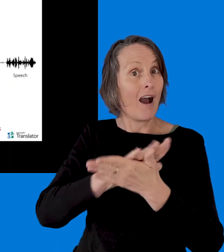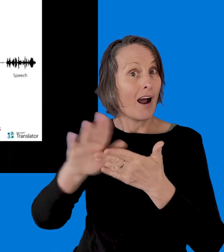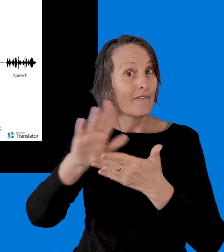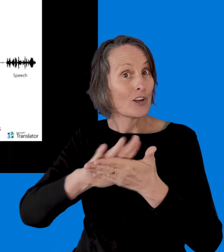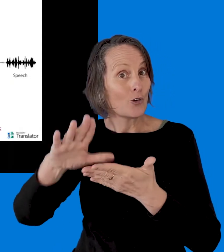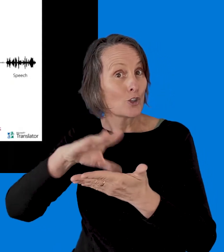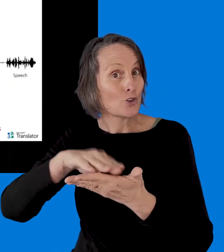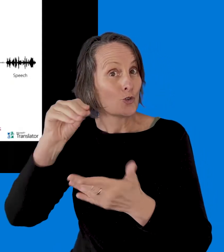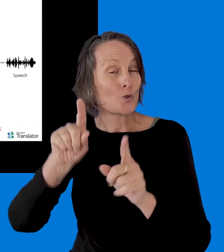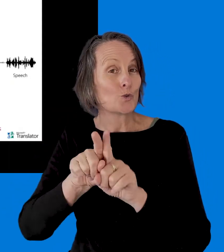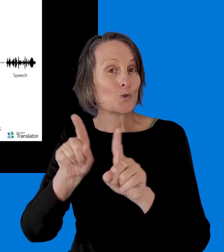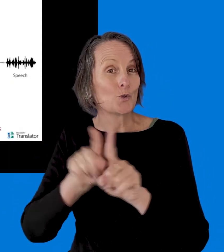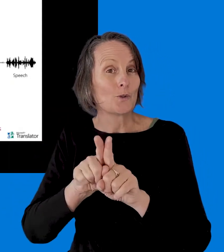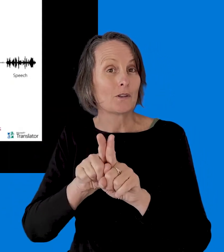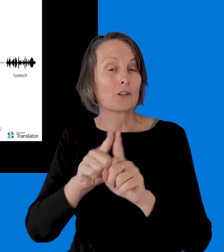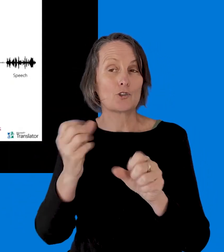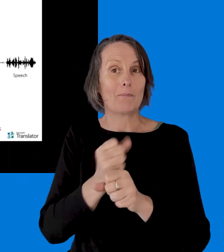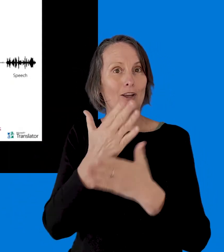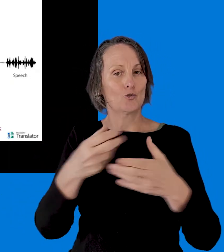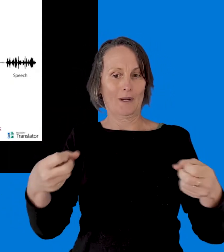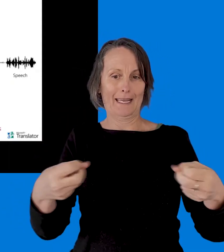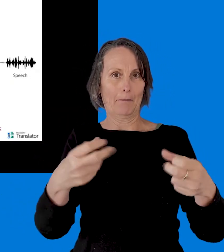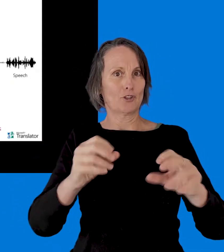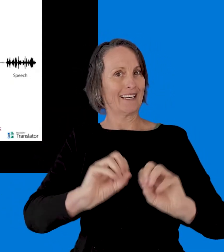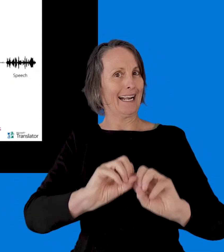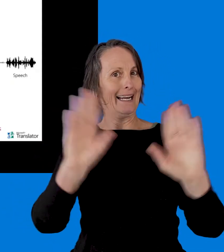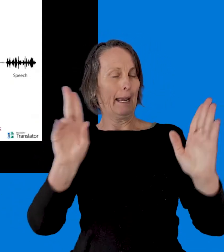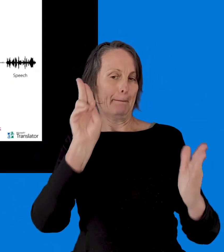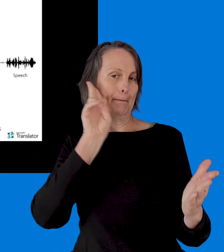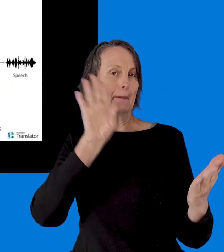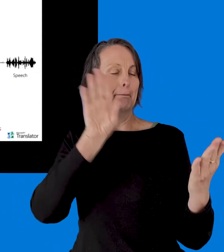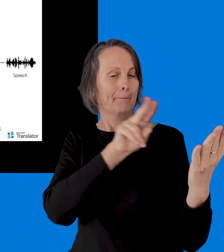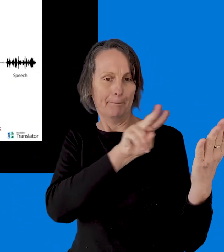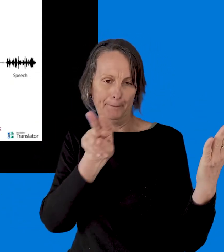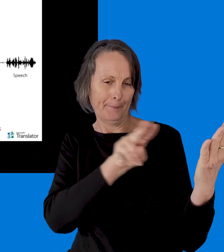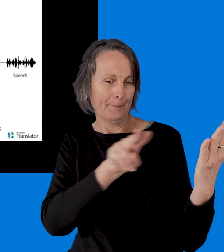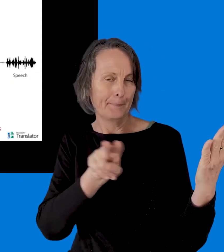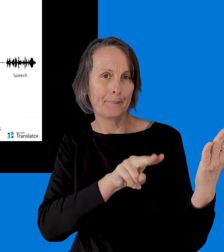of hearing users, to provide them better captions, and also